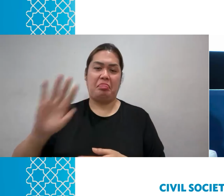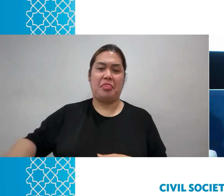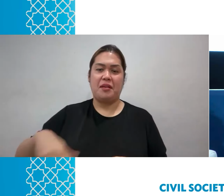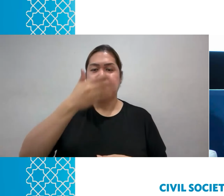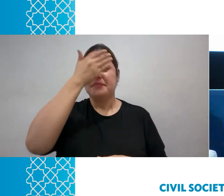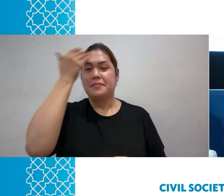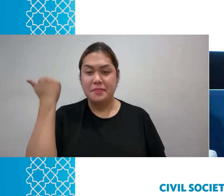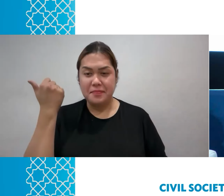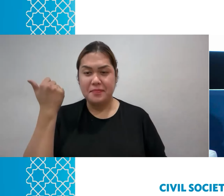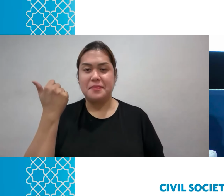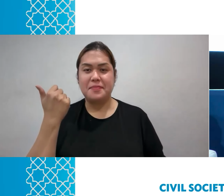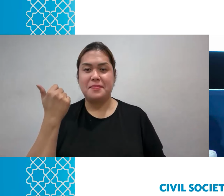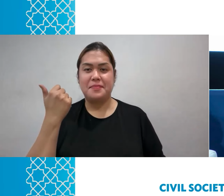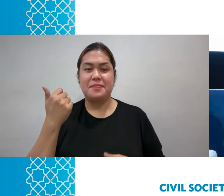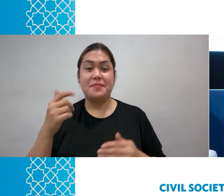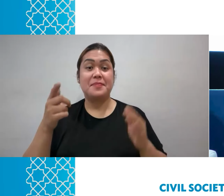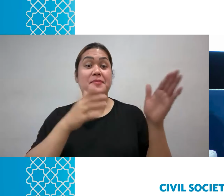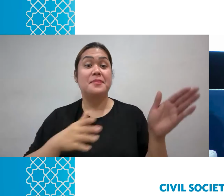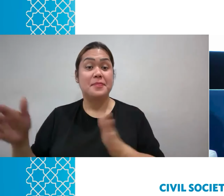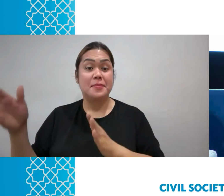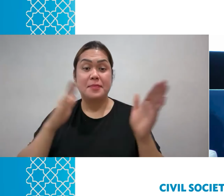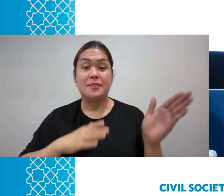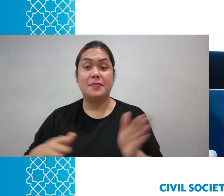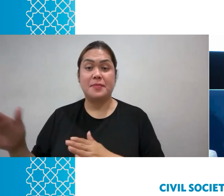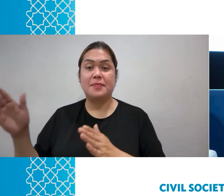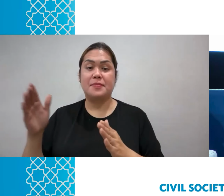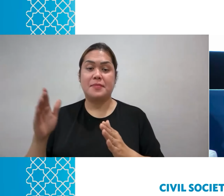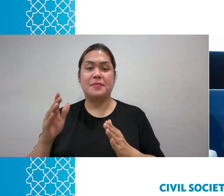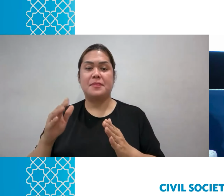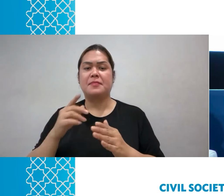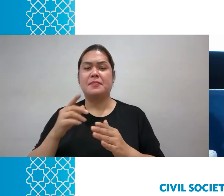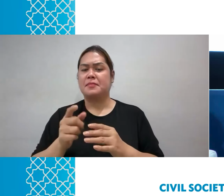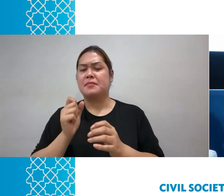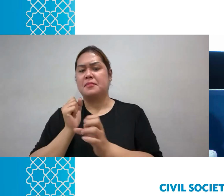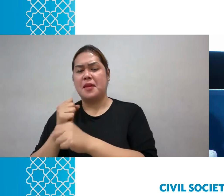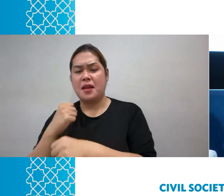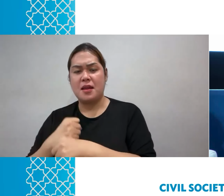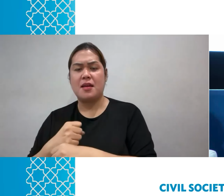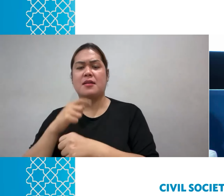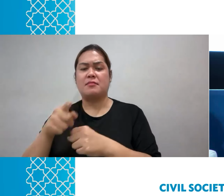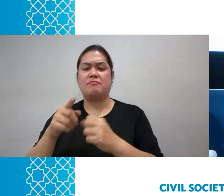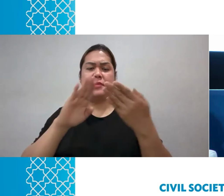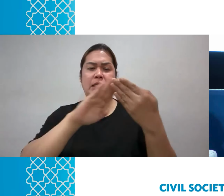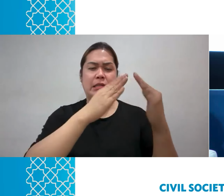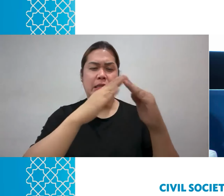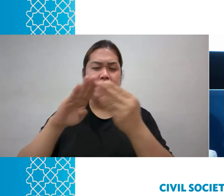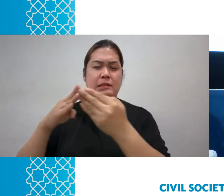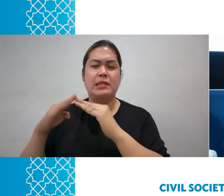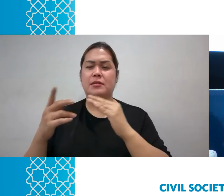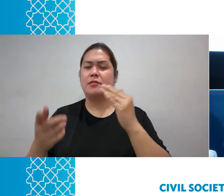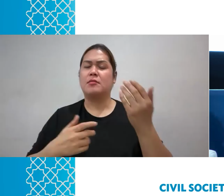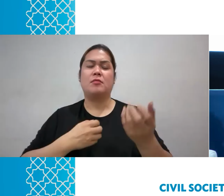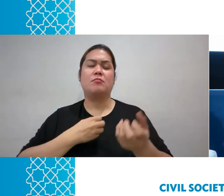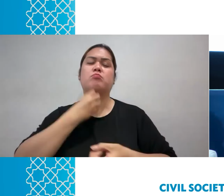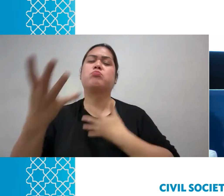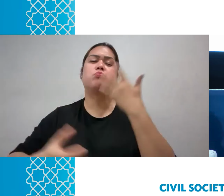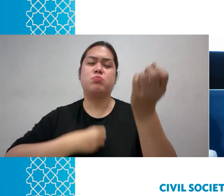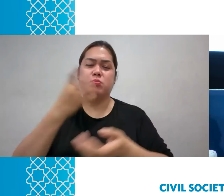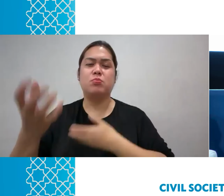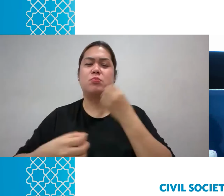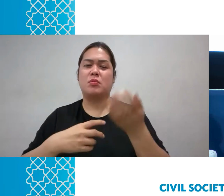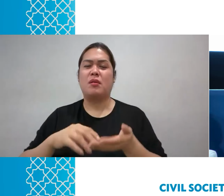planning, developing a country or develop cities. That's the voices that we often left behind, and we